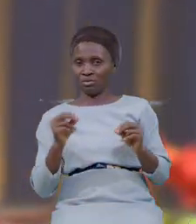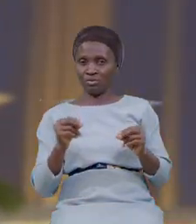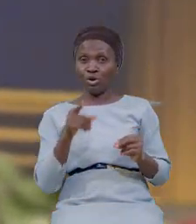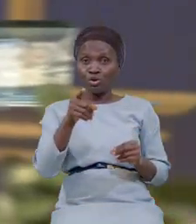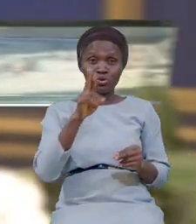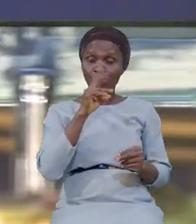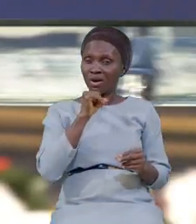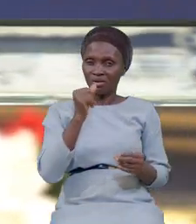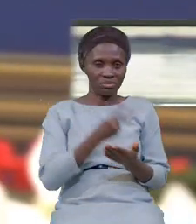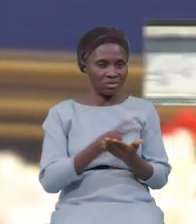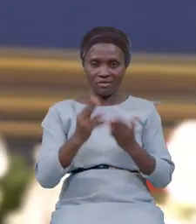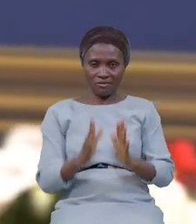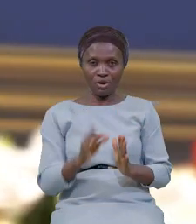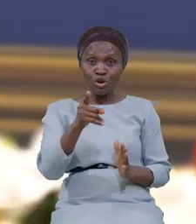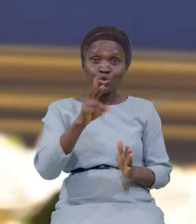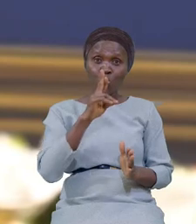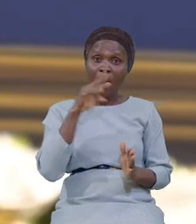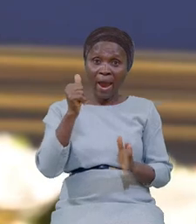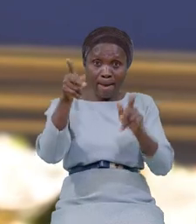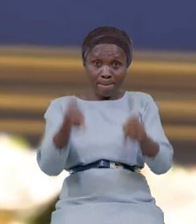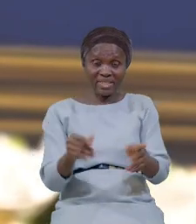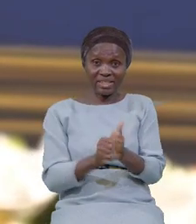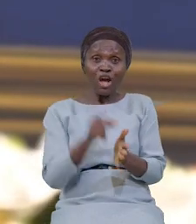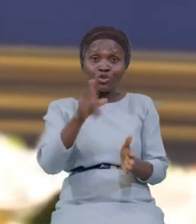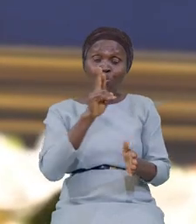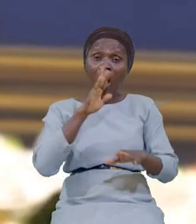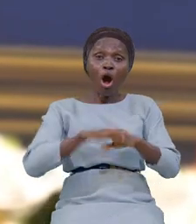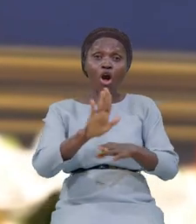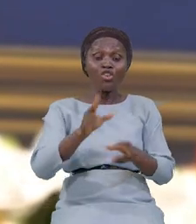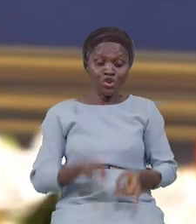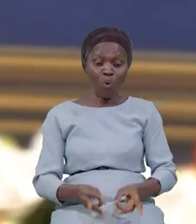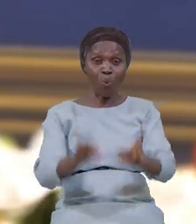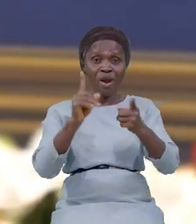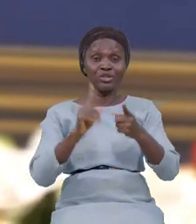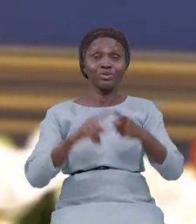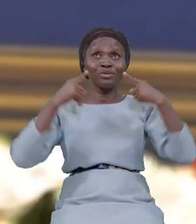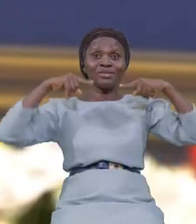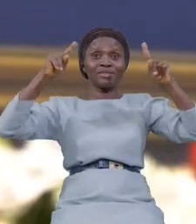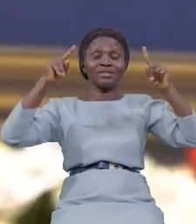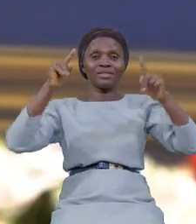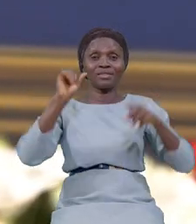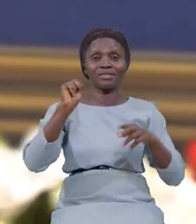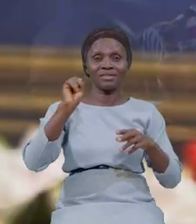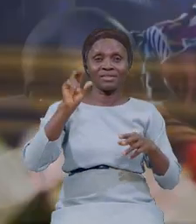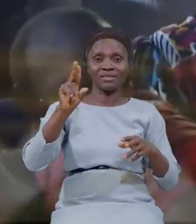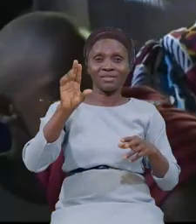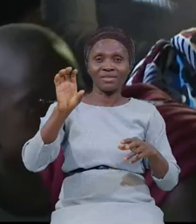way to success. I said, I am on my way to